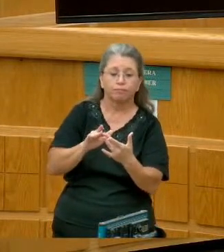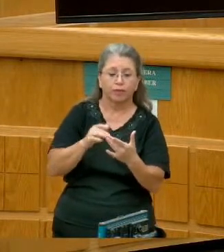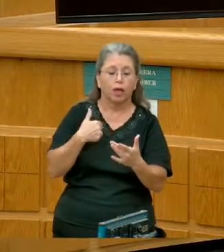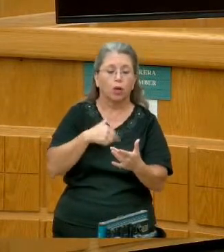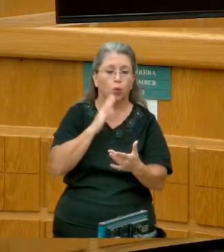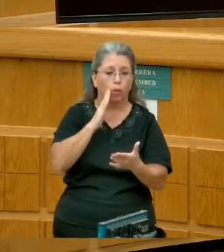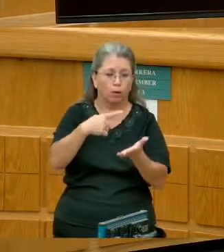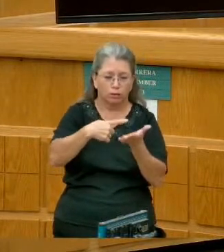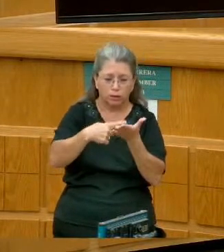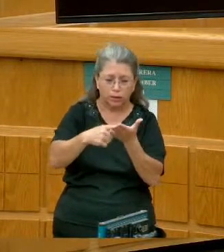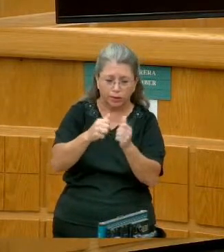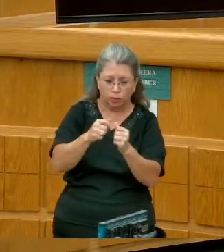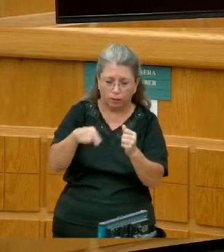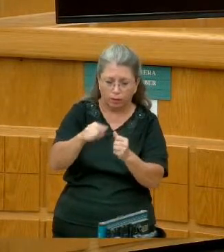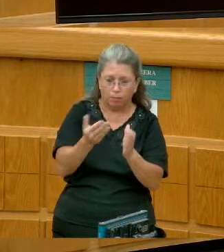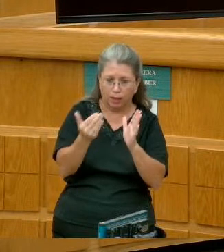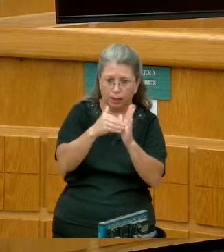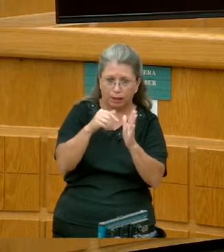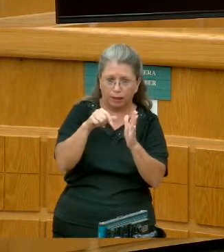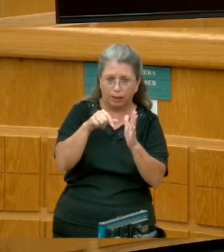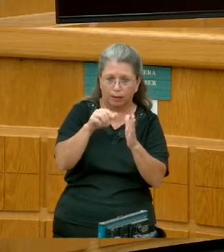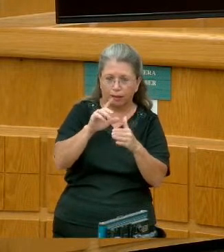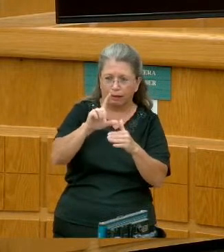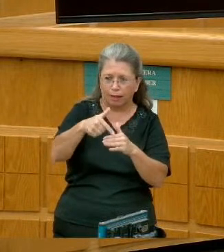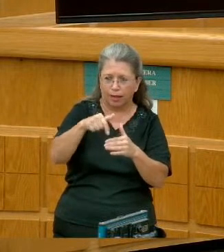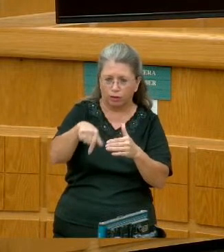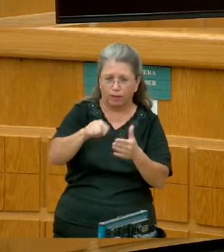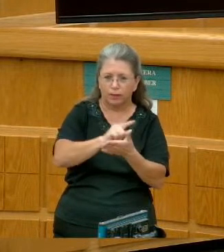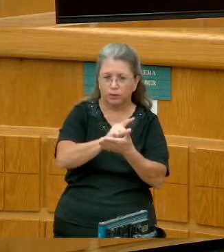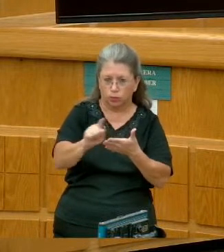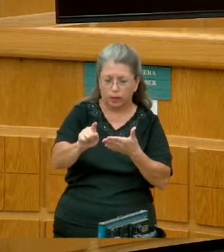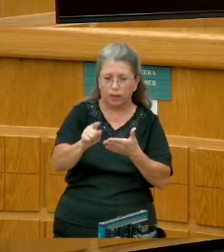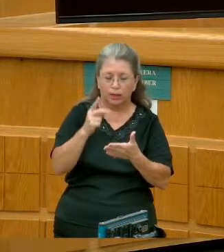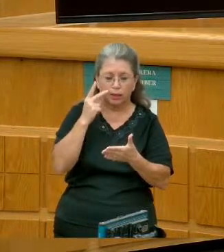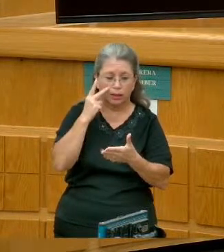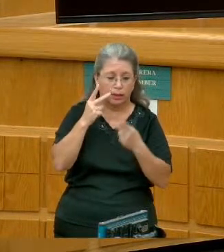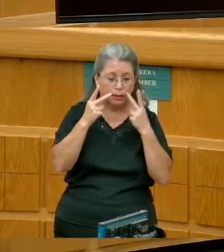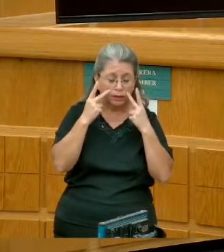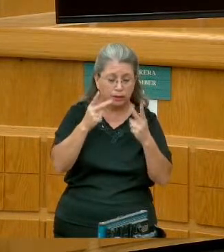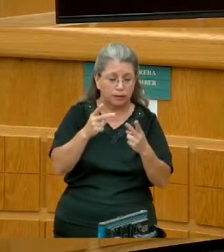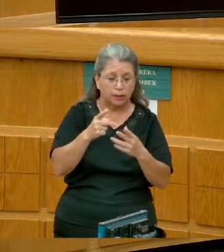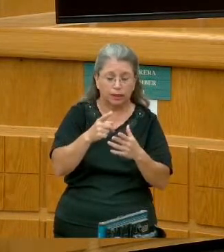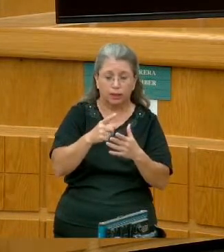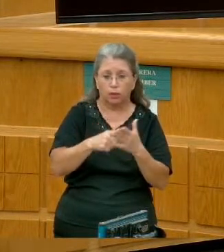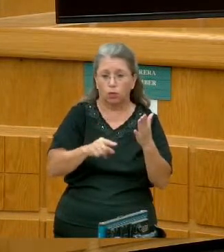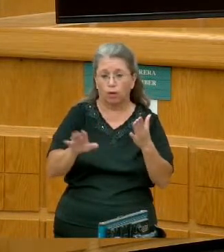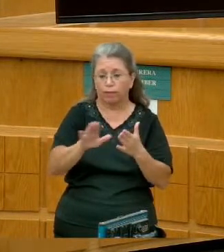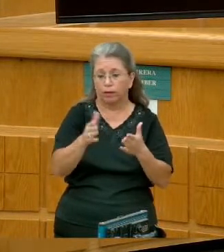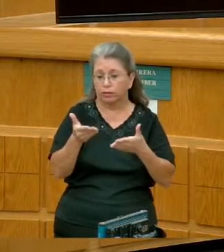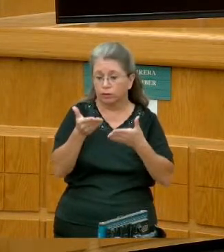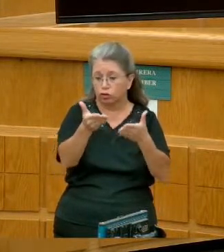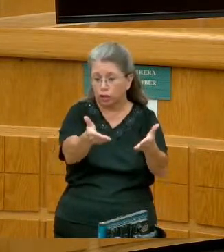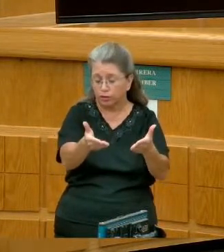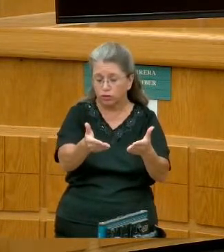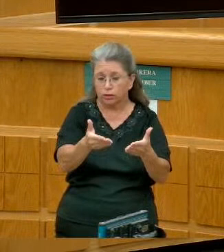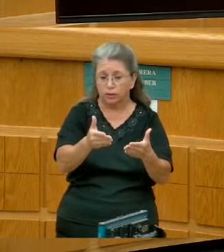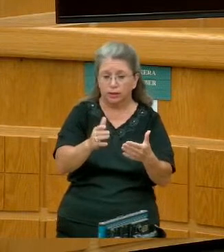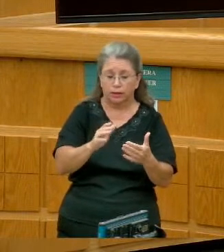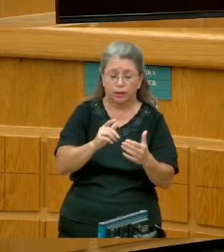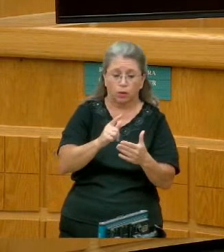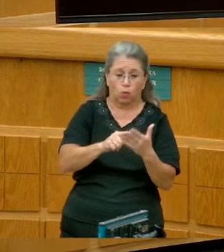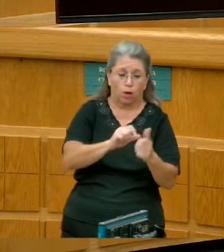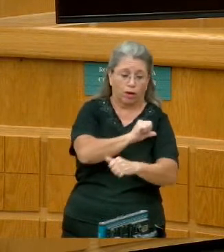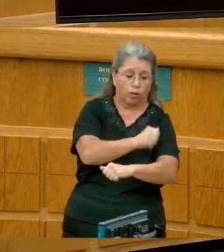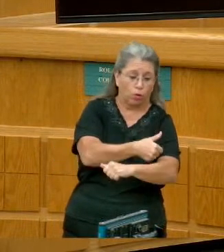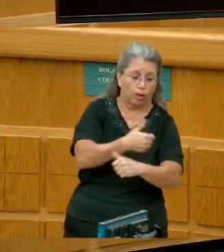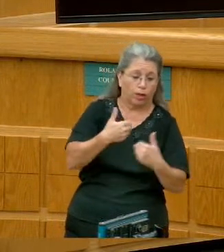them at the end of the week to see what suggestions they may have within the authorities that we have to support them.